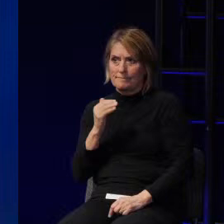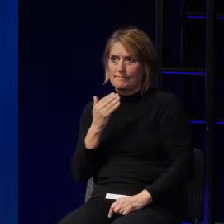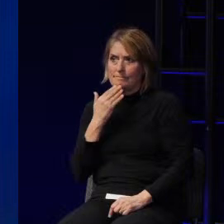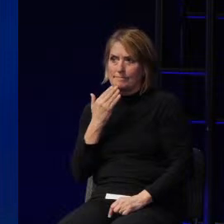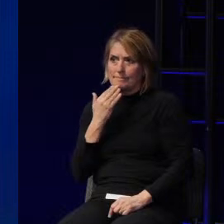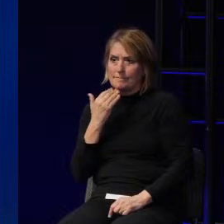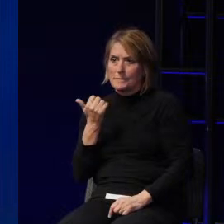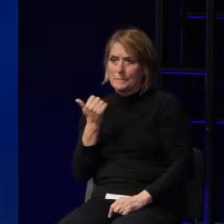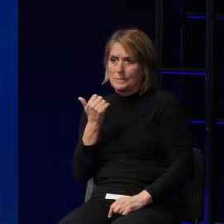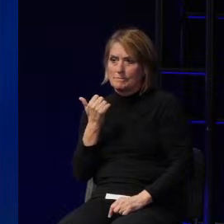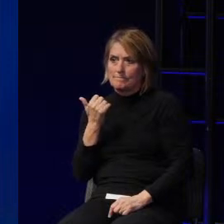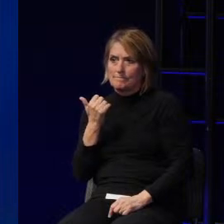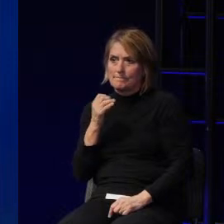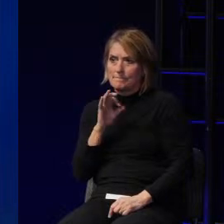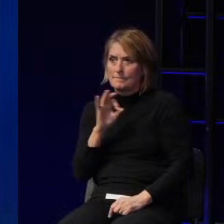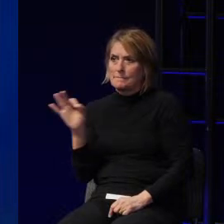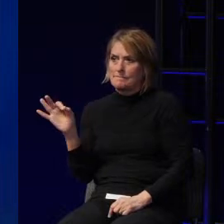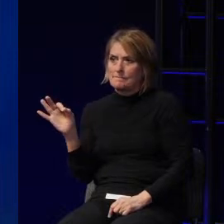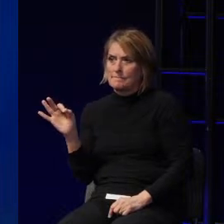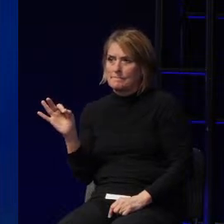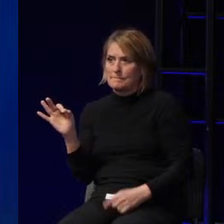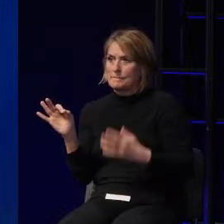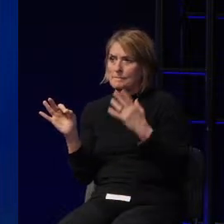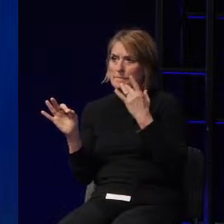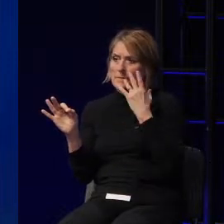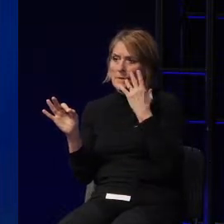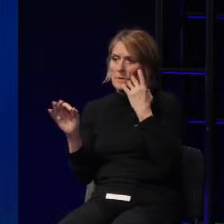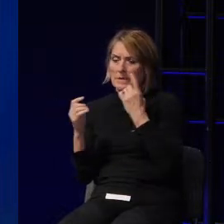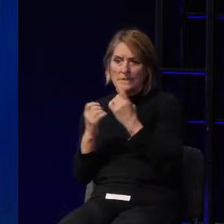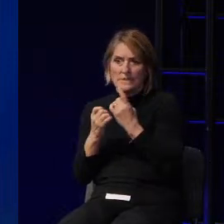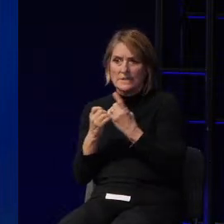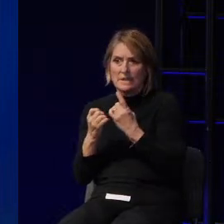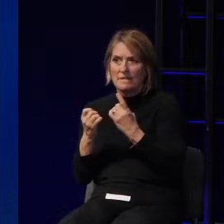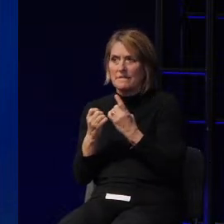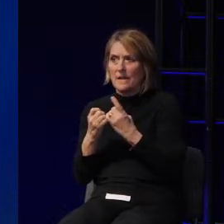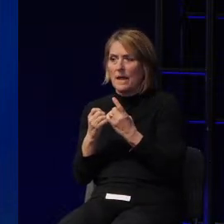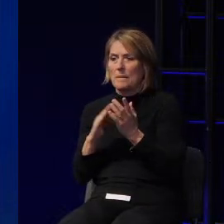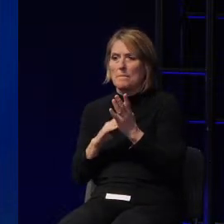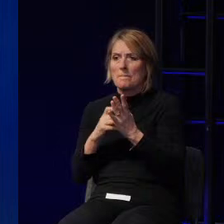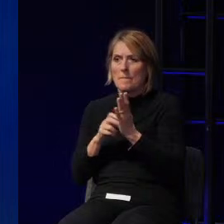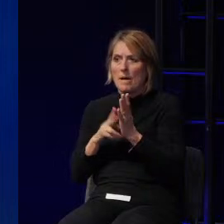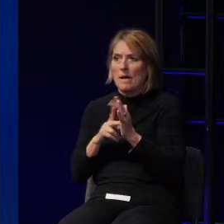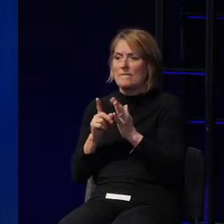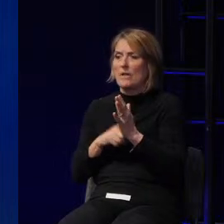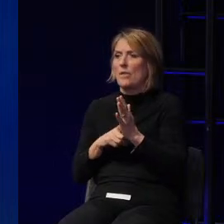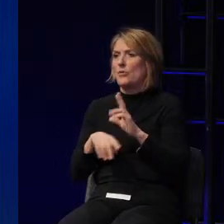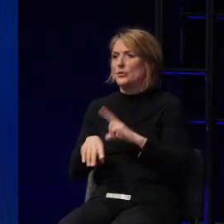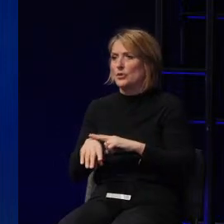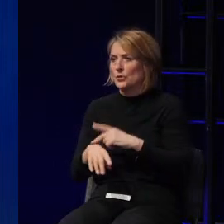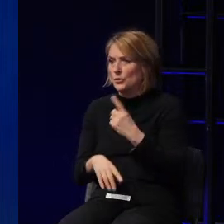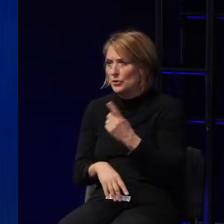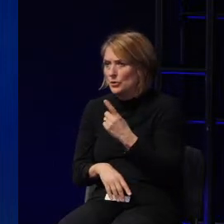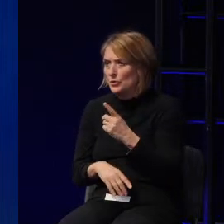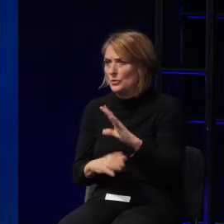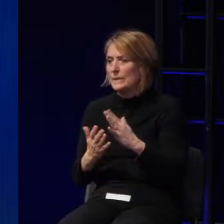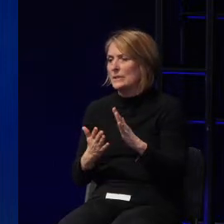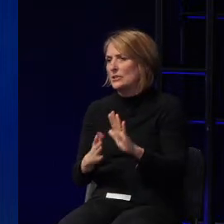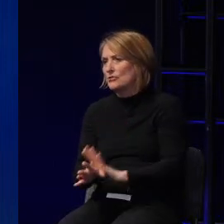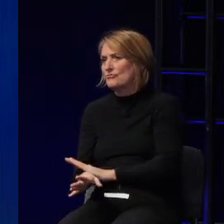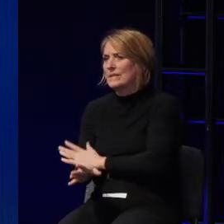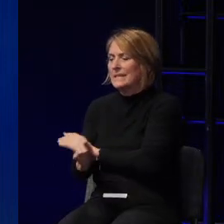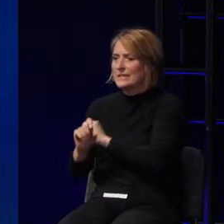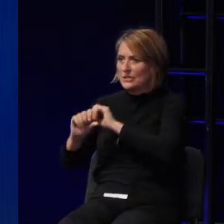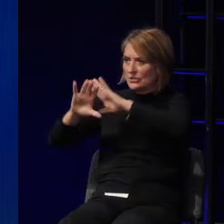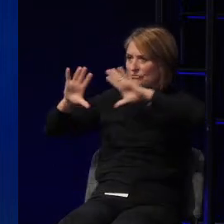you. I just wanted to ask, when you're doing stuff like the Marvels or Doctor Who, like when you need all these green screens